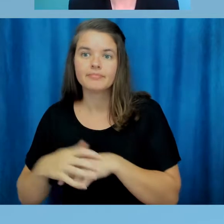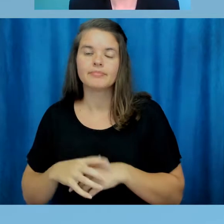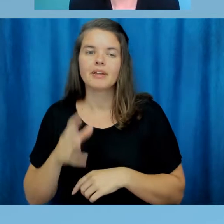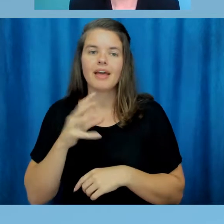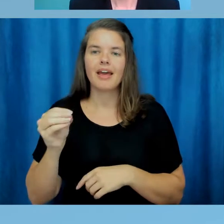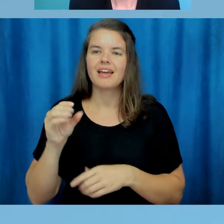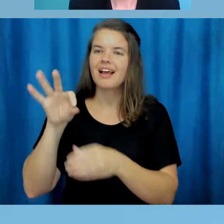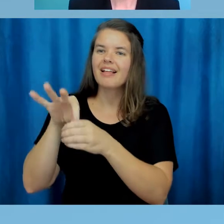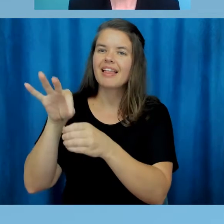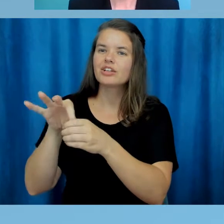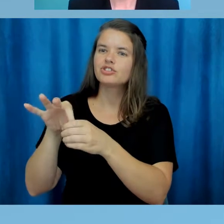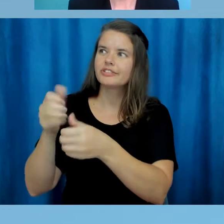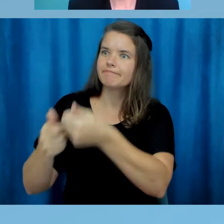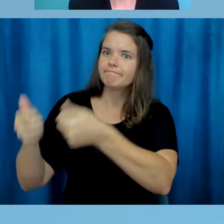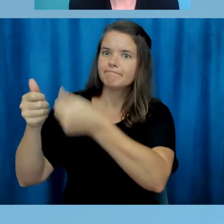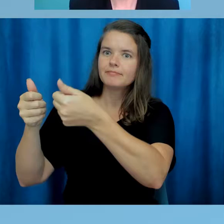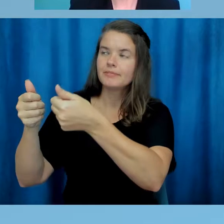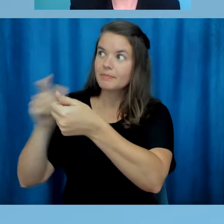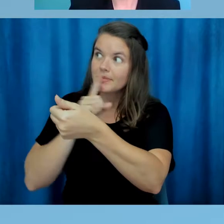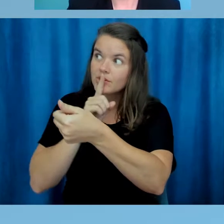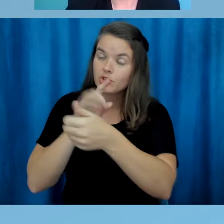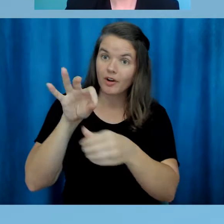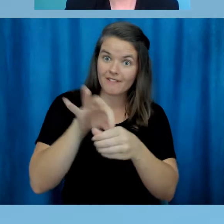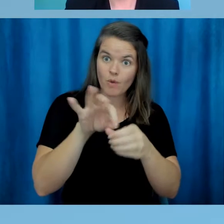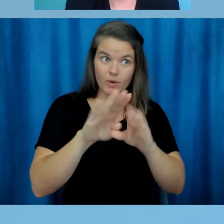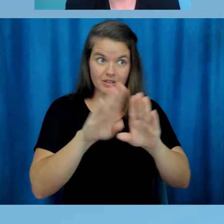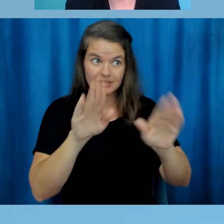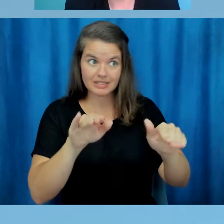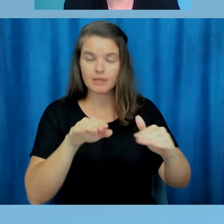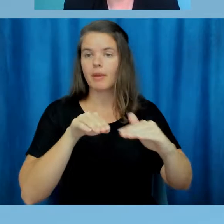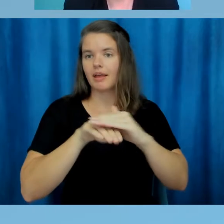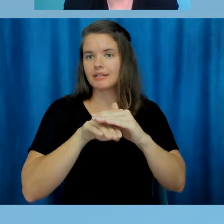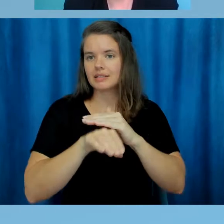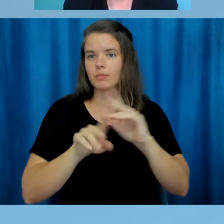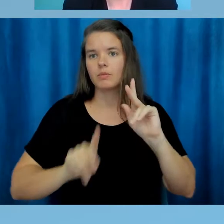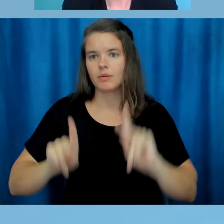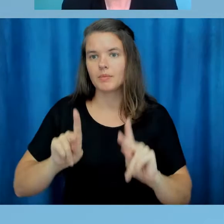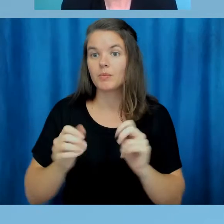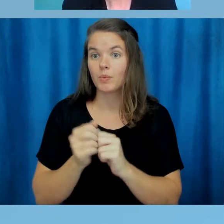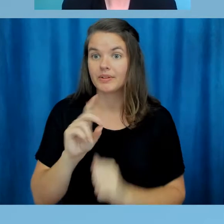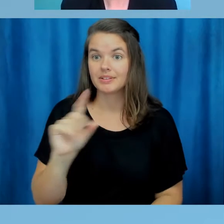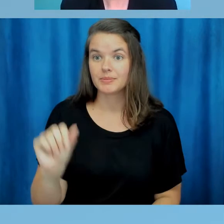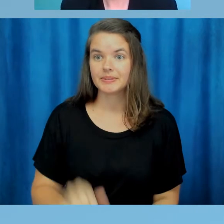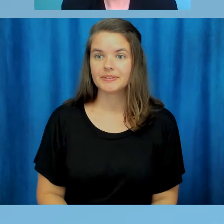to make sure that voting is accessible for people with disabilities.